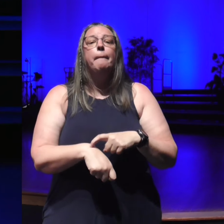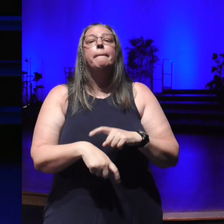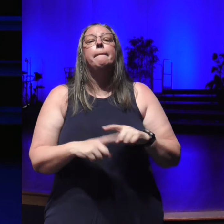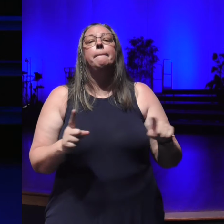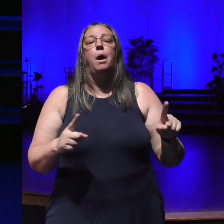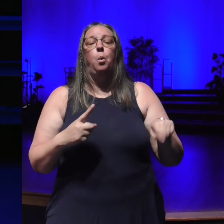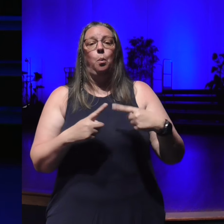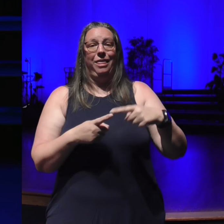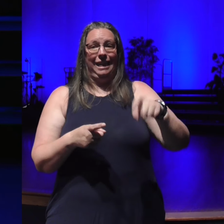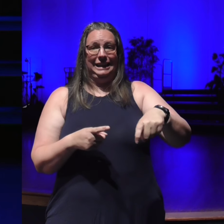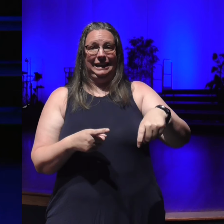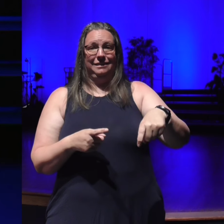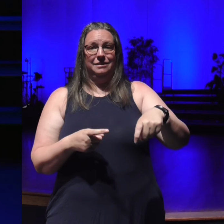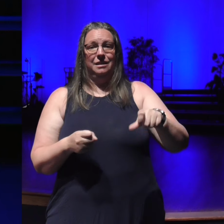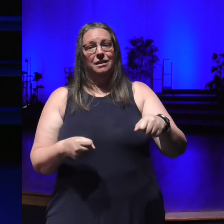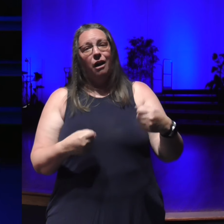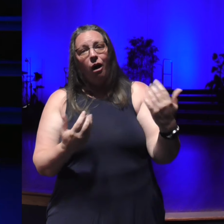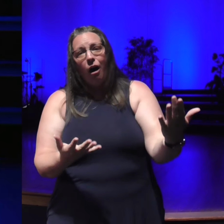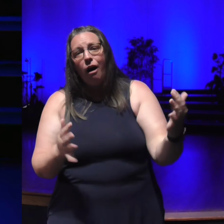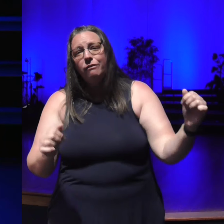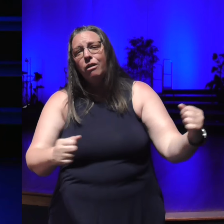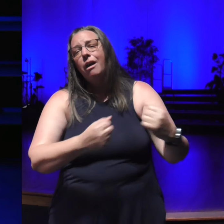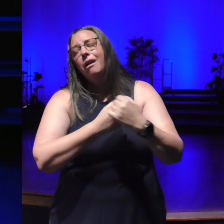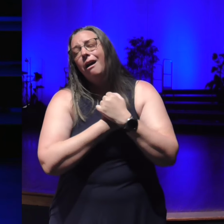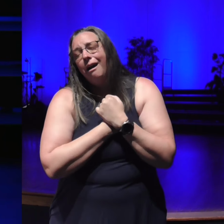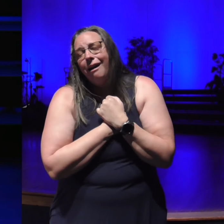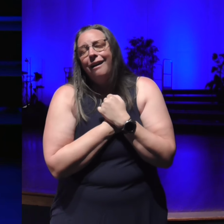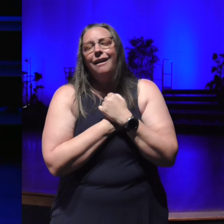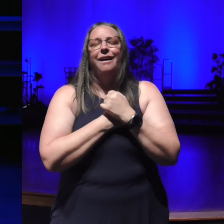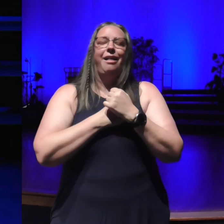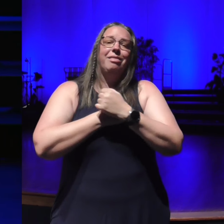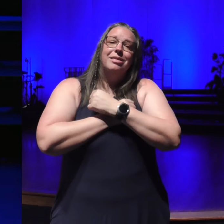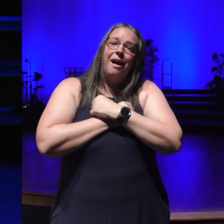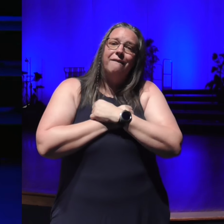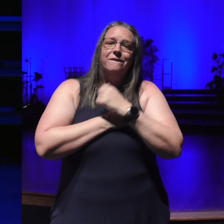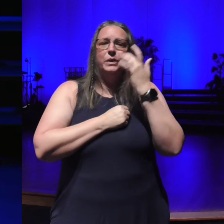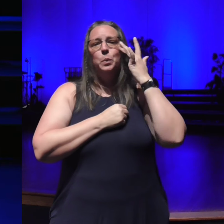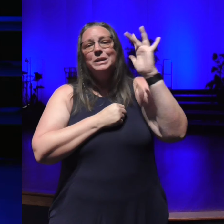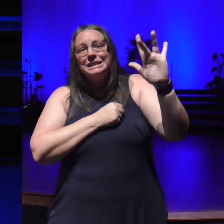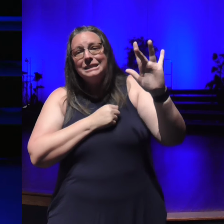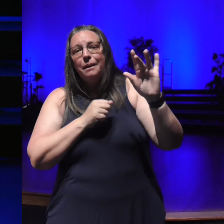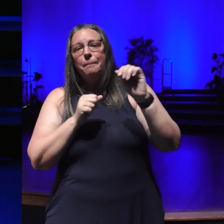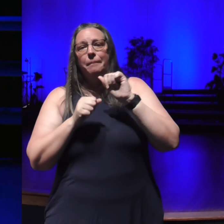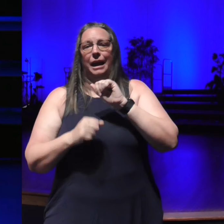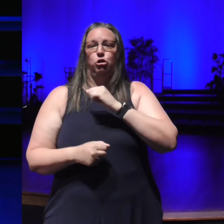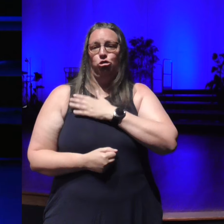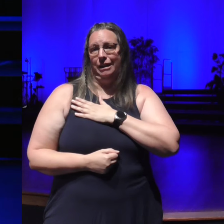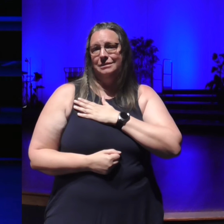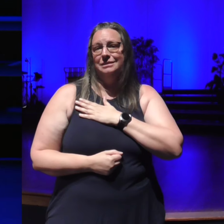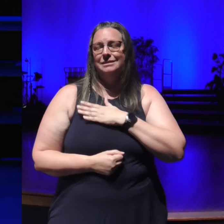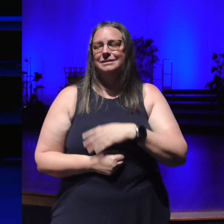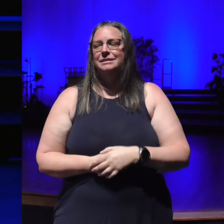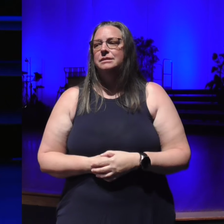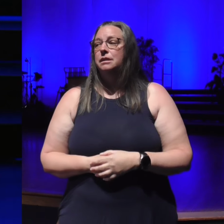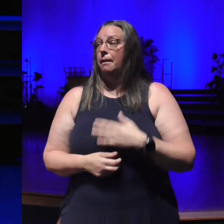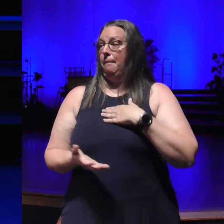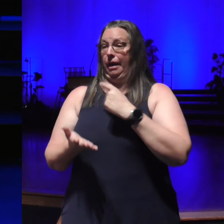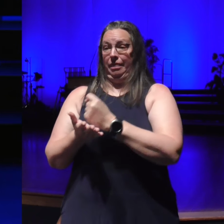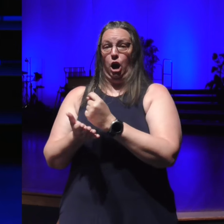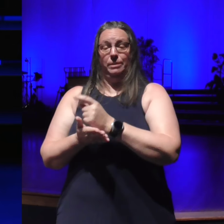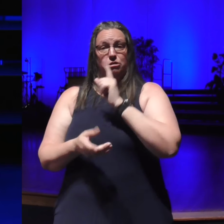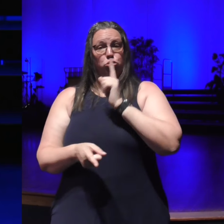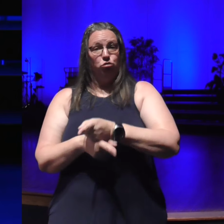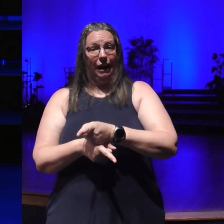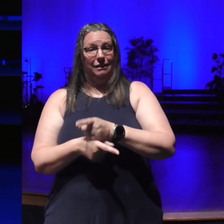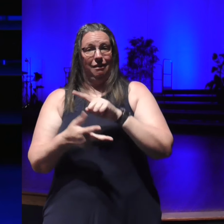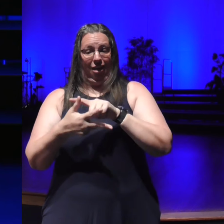they need you, to offer that embrace of love and wisdom and grace. My therapist is right. These are 3 things that